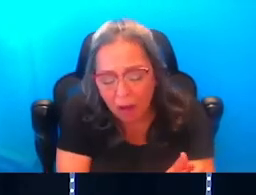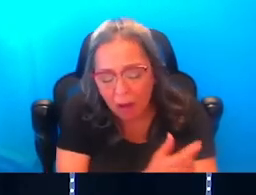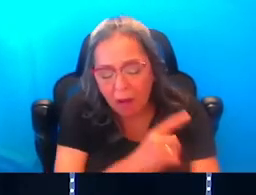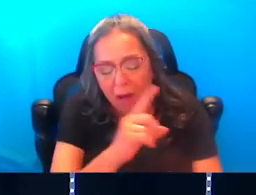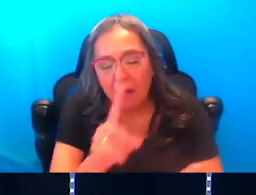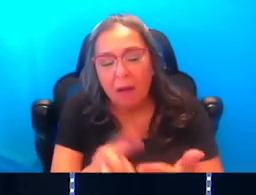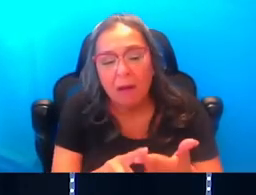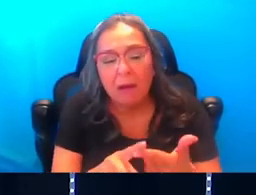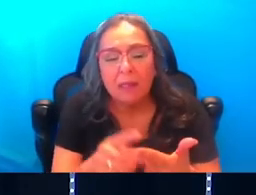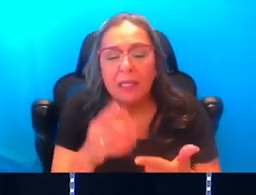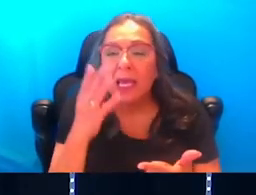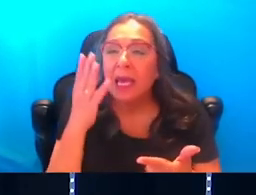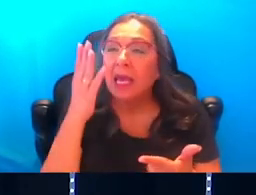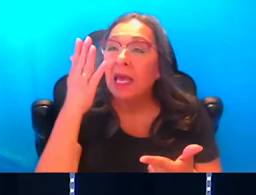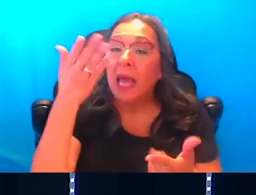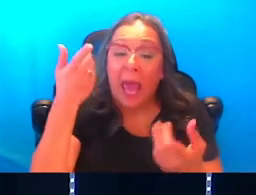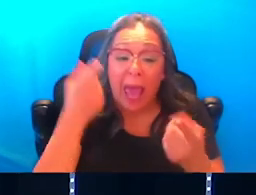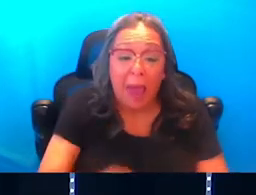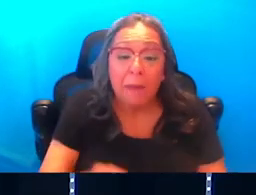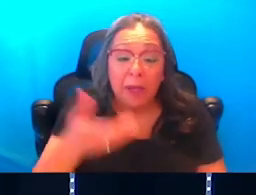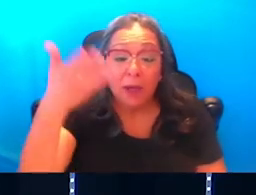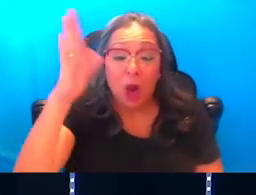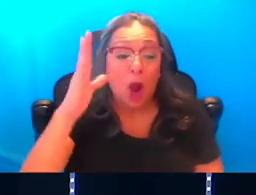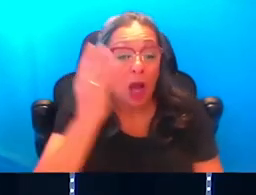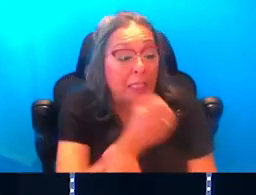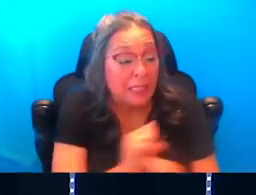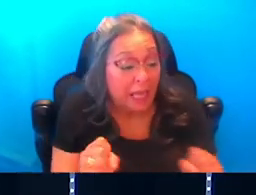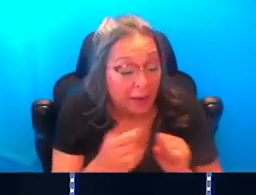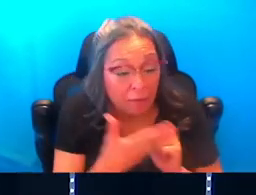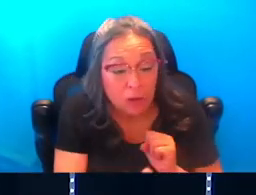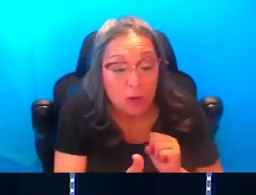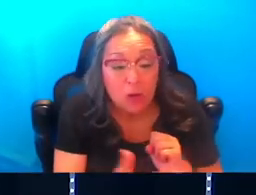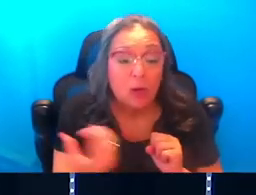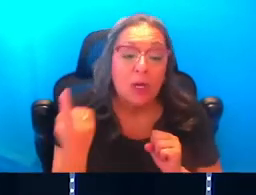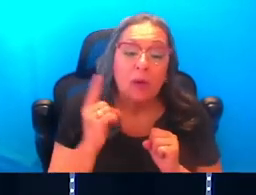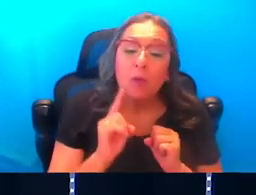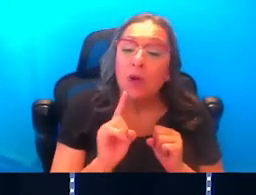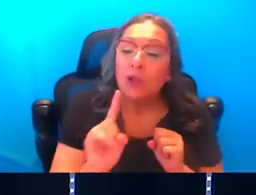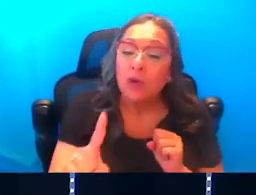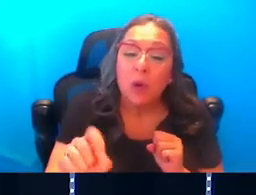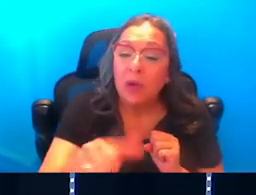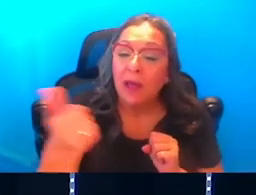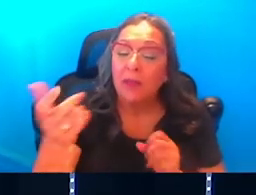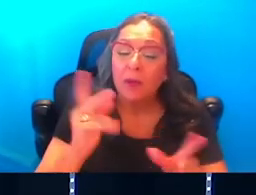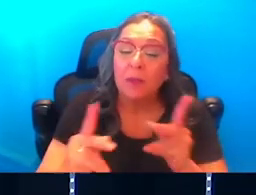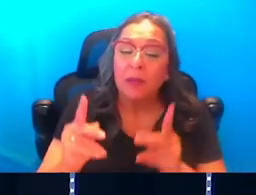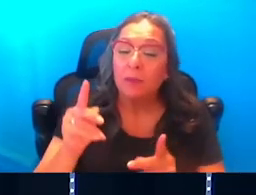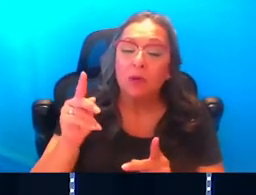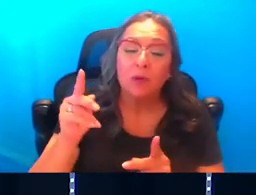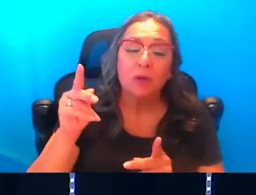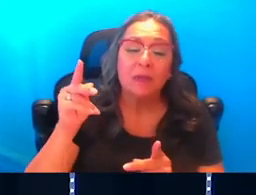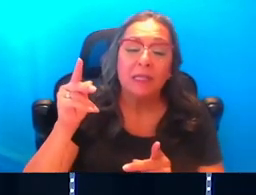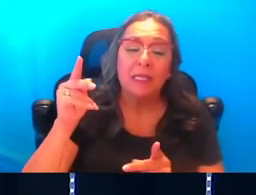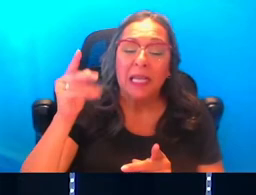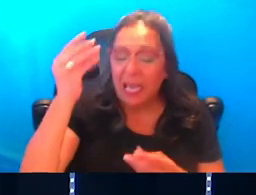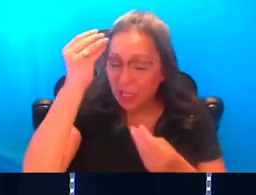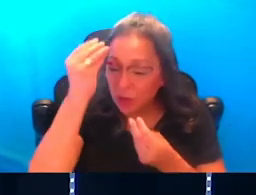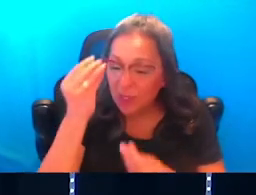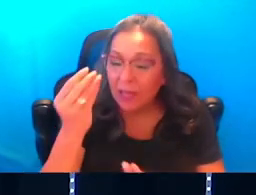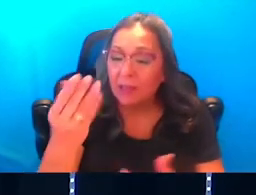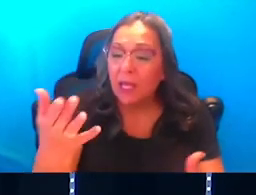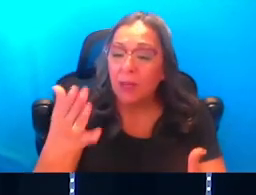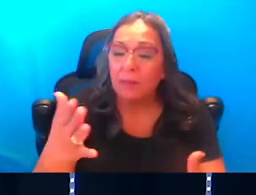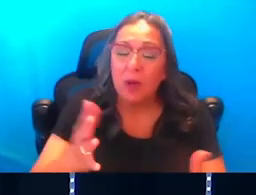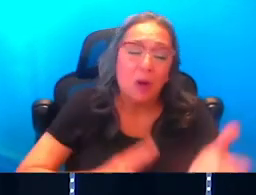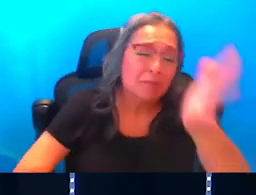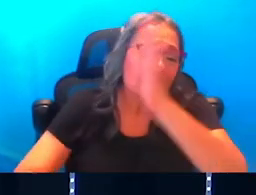And God rescued you from it. And when you go to other people and you tell them the testimony of how deep you were in the